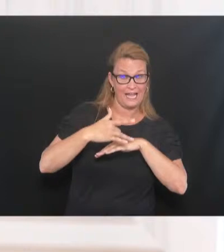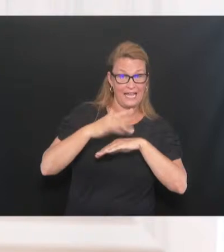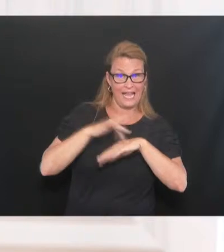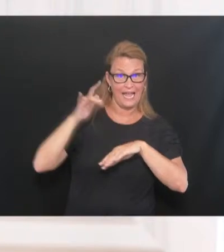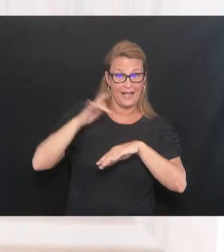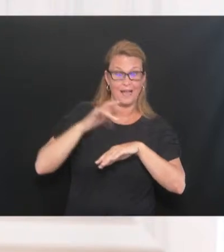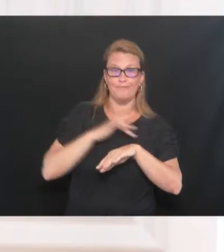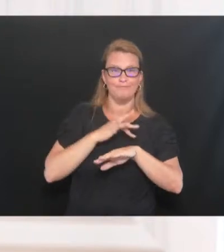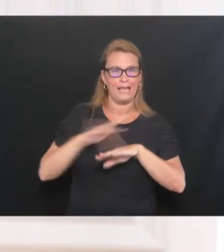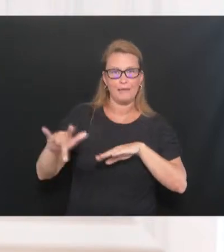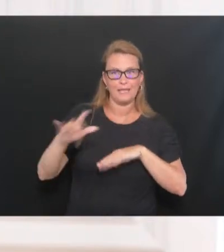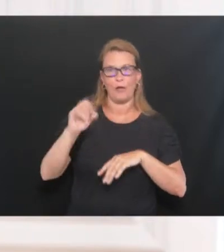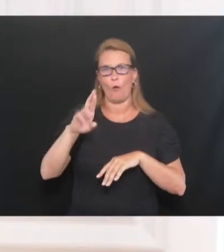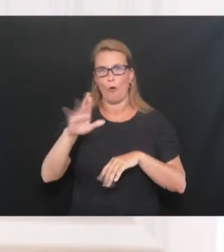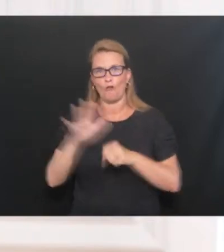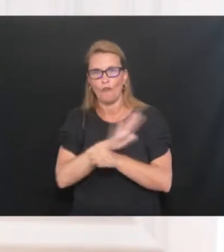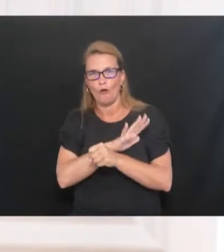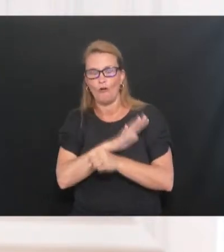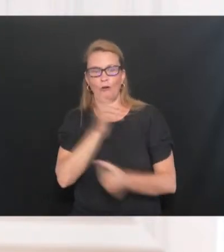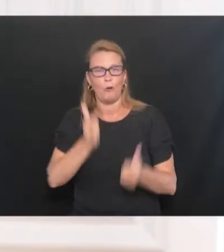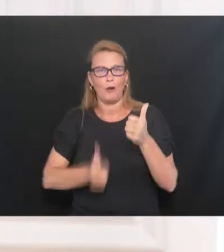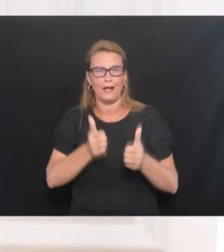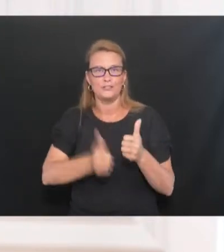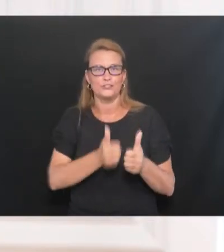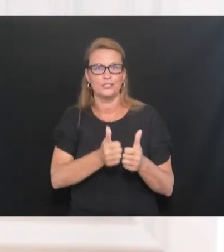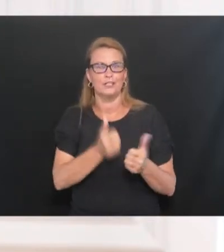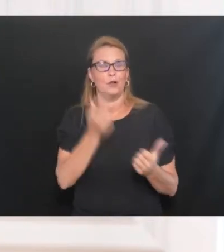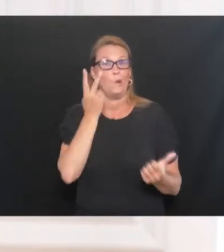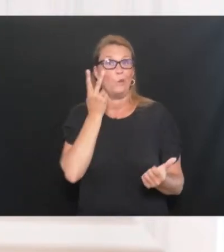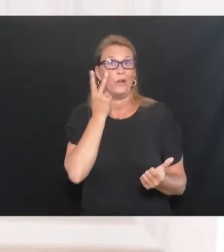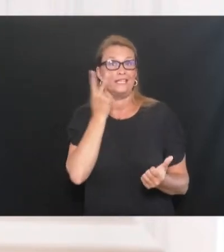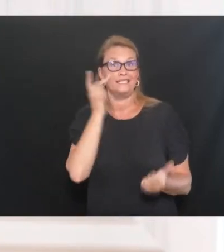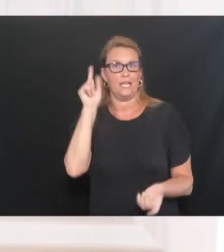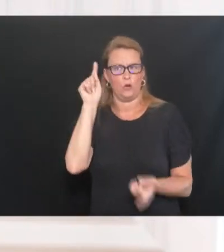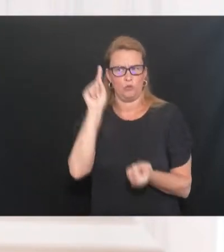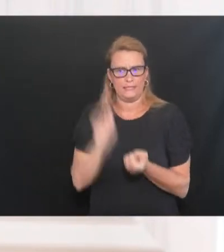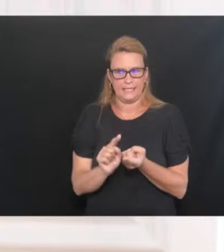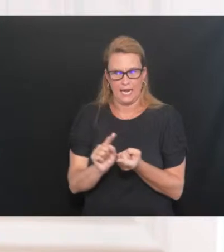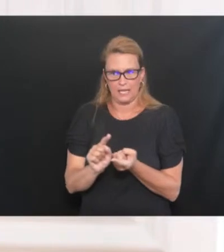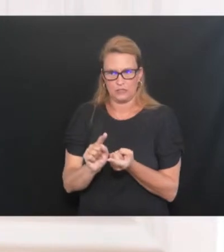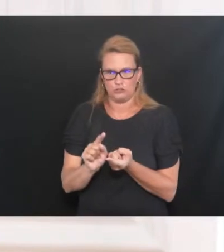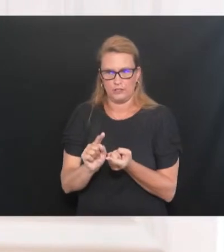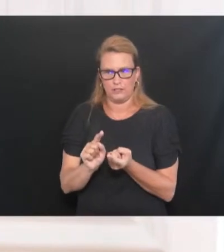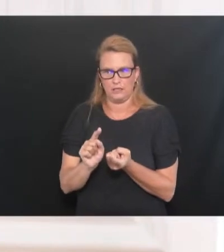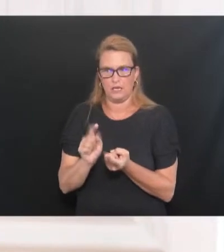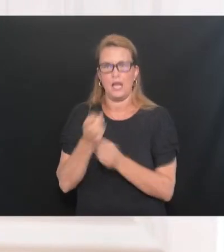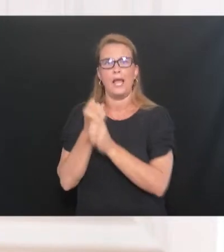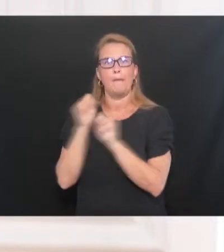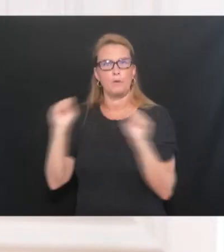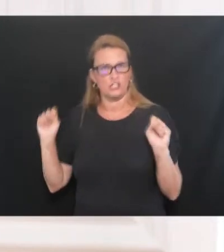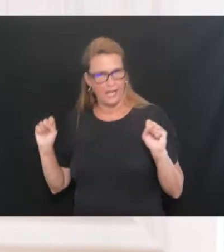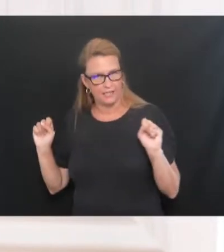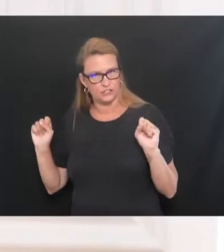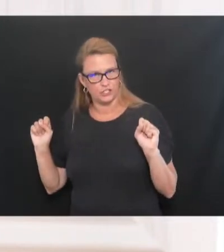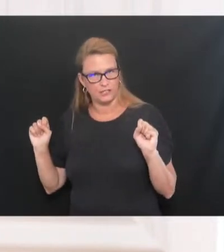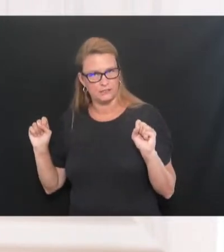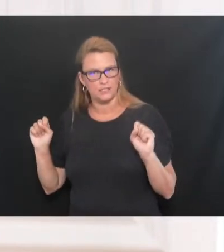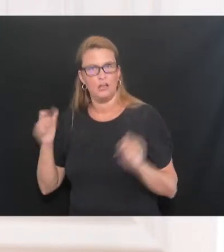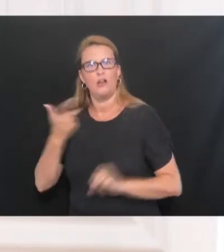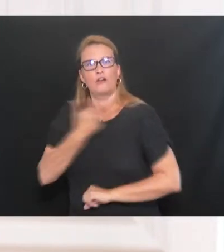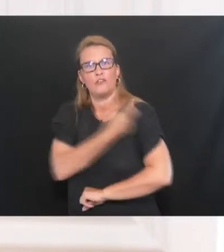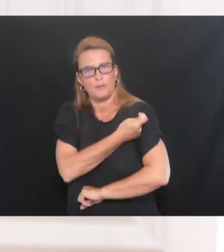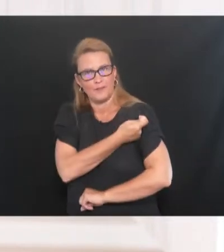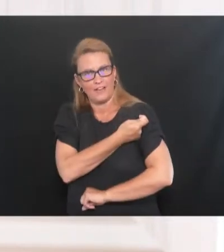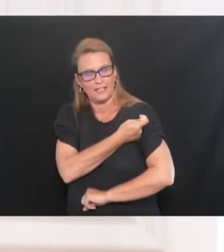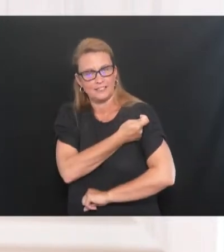Kingdom, that even though we see a reduction in the protection from these vaccines